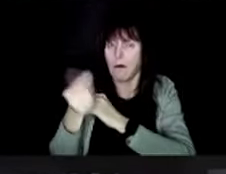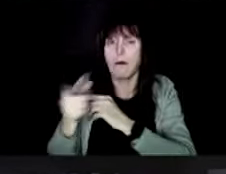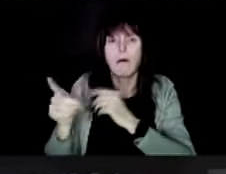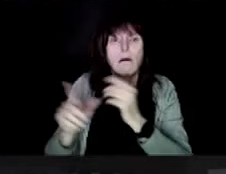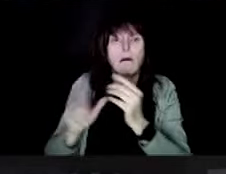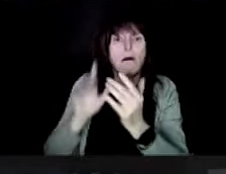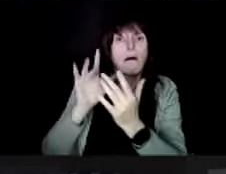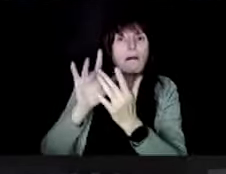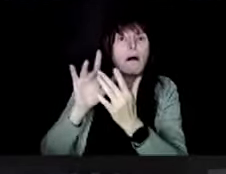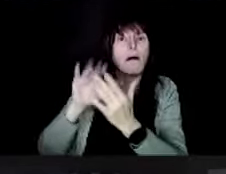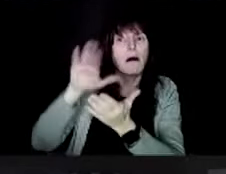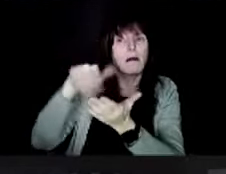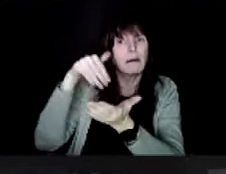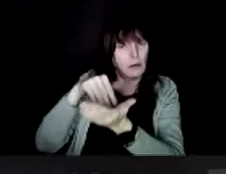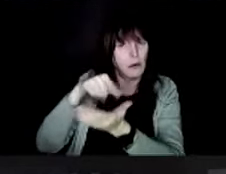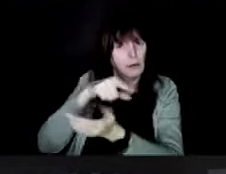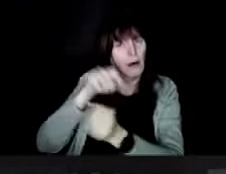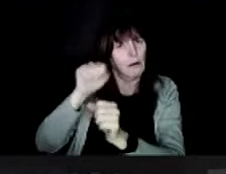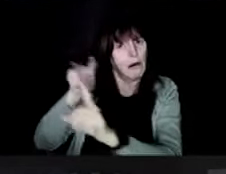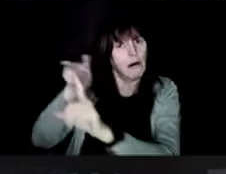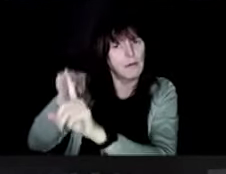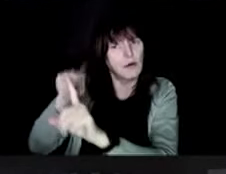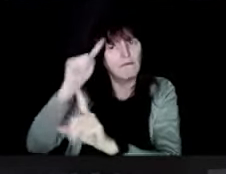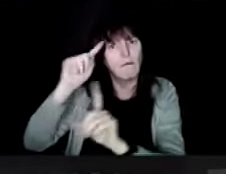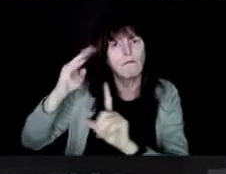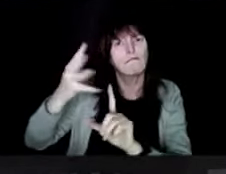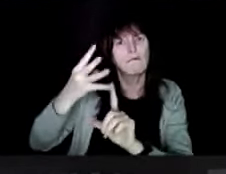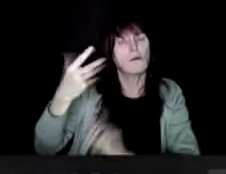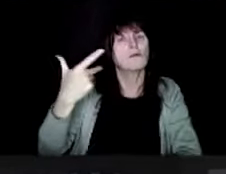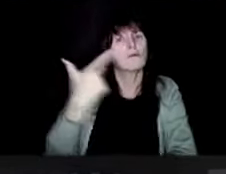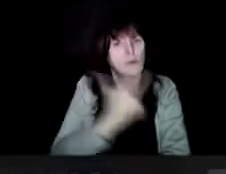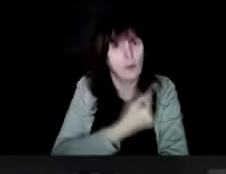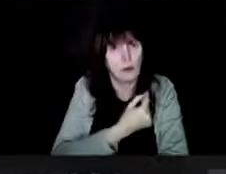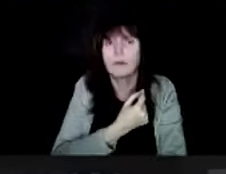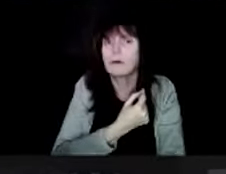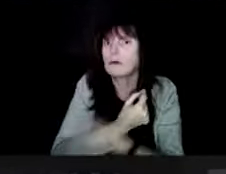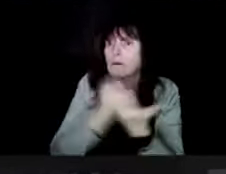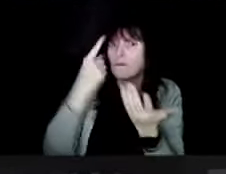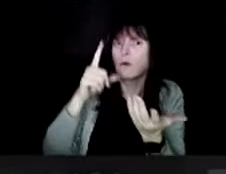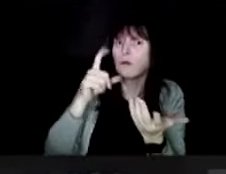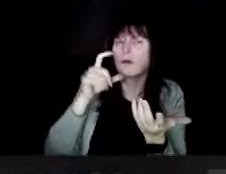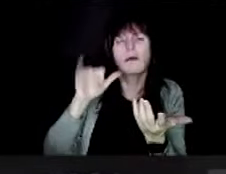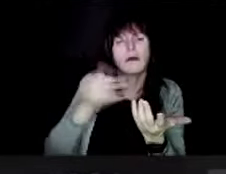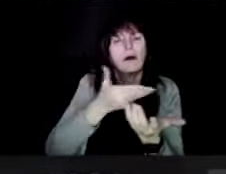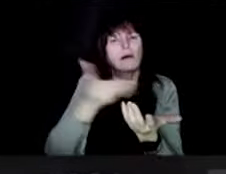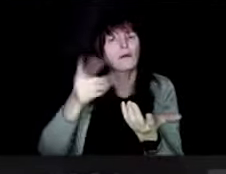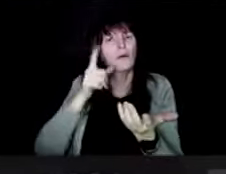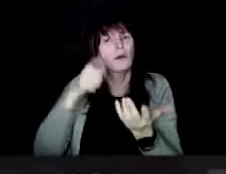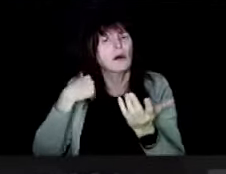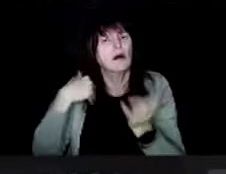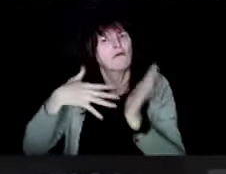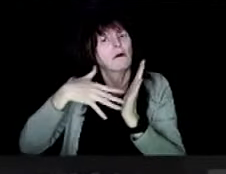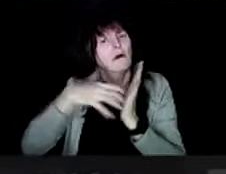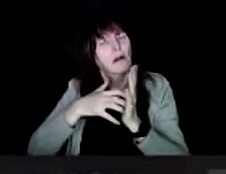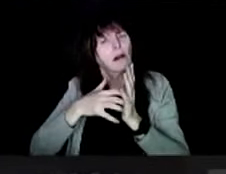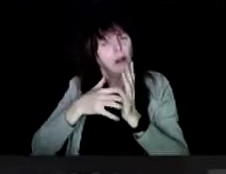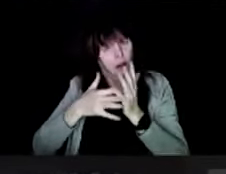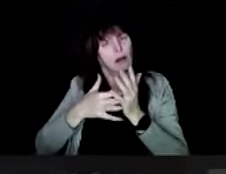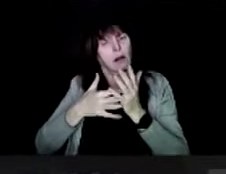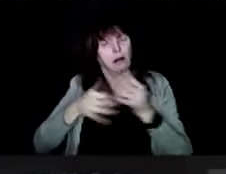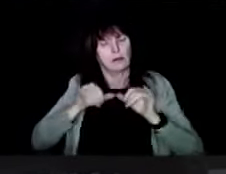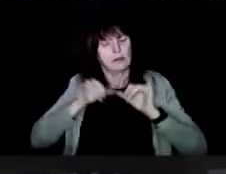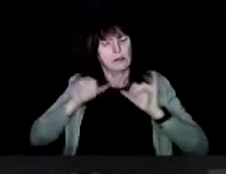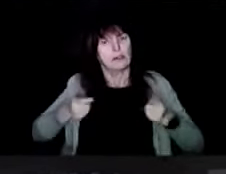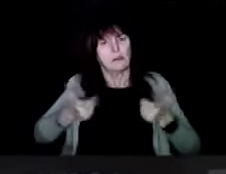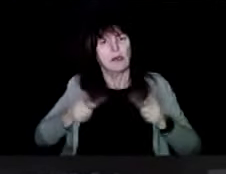fourth doses for immunocompromised individuals. However, there is another group that is still lagging in terms